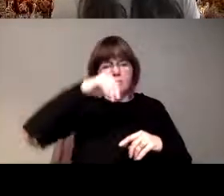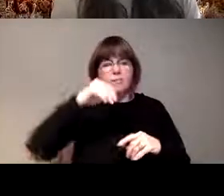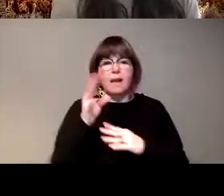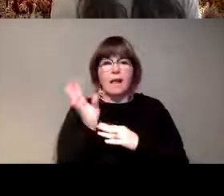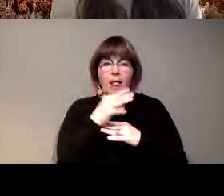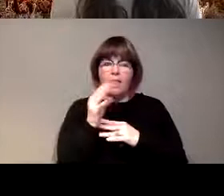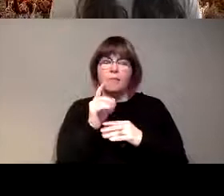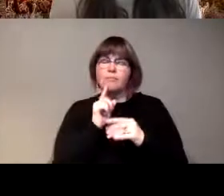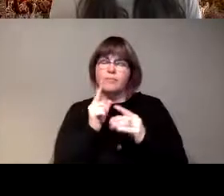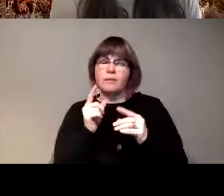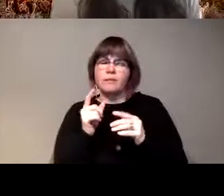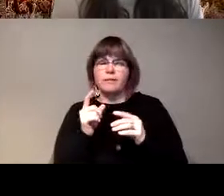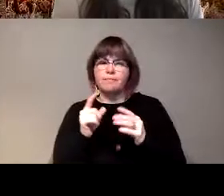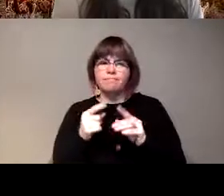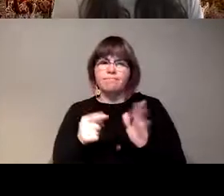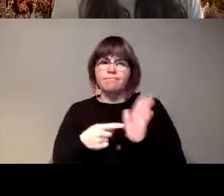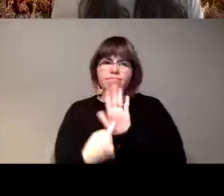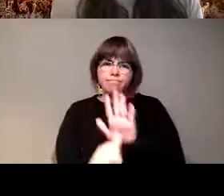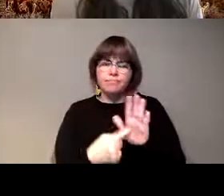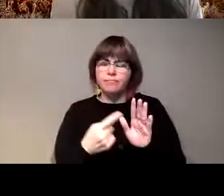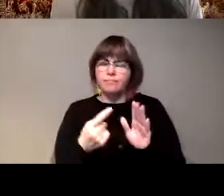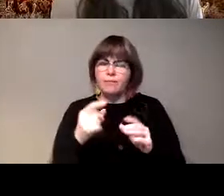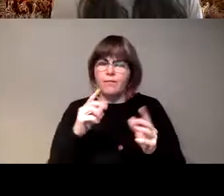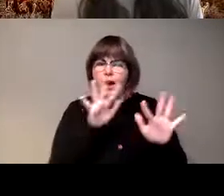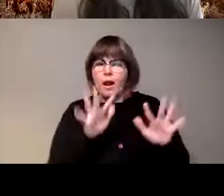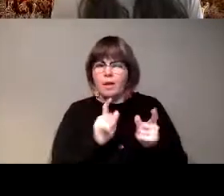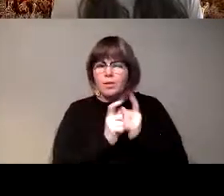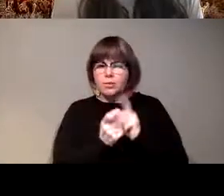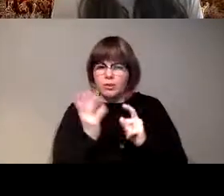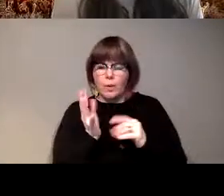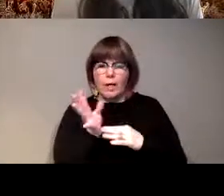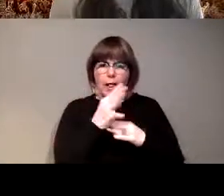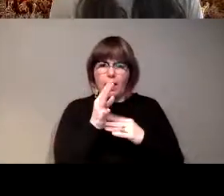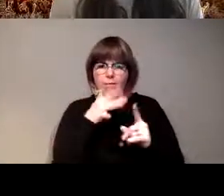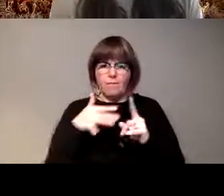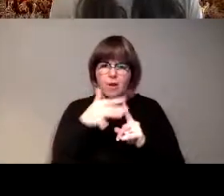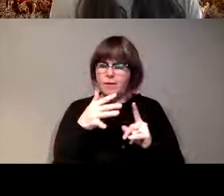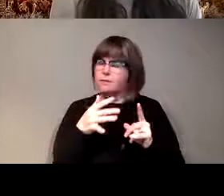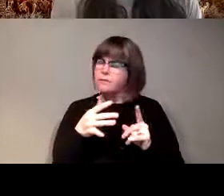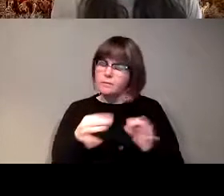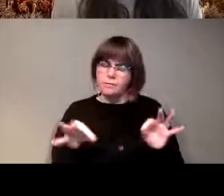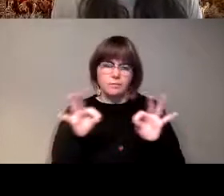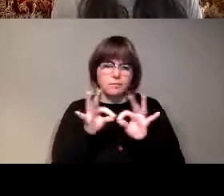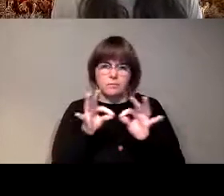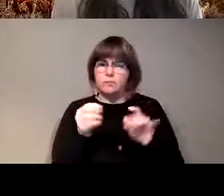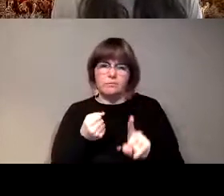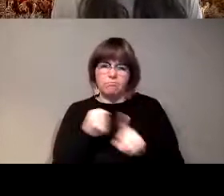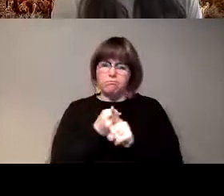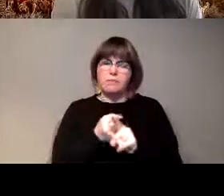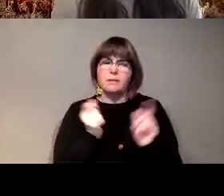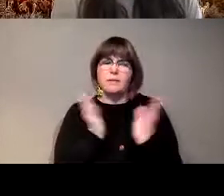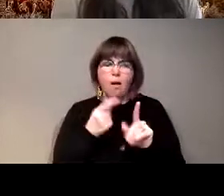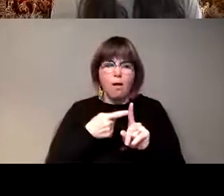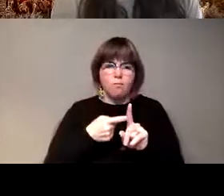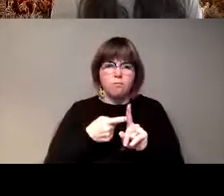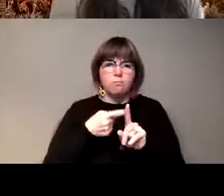proxy for teaching students about climate change, because kelp environments are very significantly affected by small increases